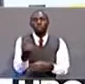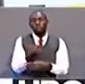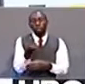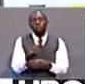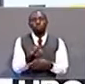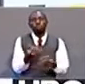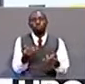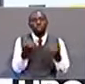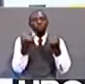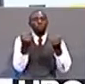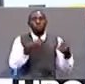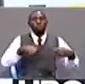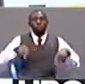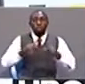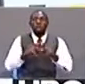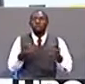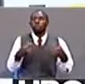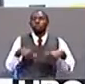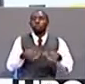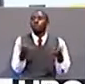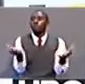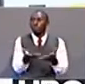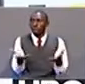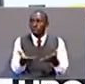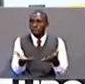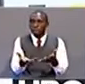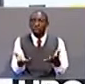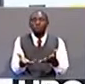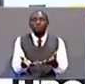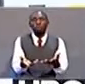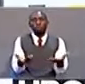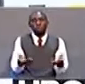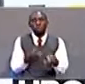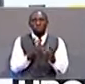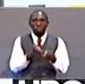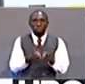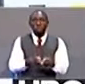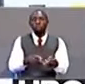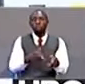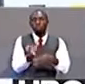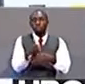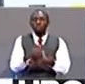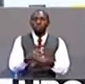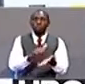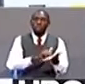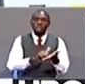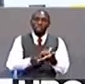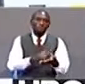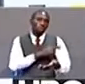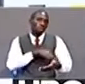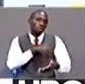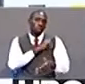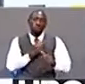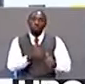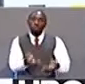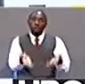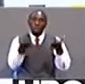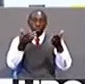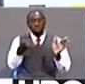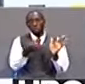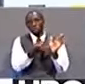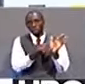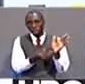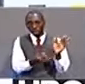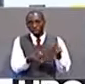we are. But I think we shall ask our Committee on Natural Resources to follow up the contents and update